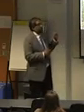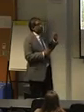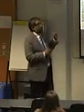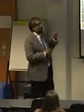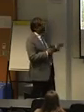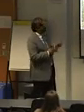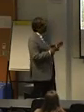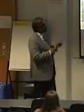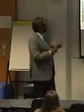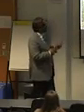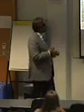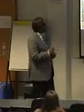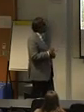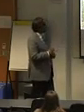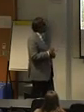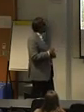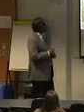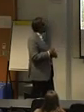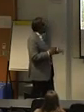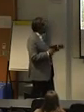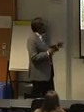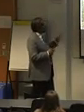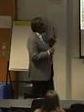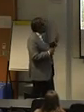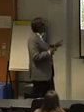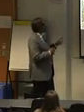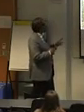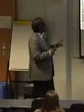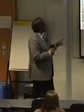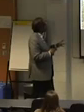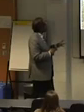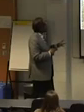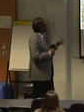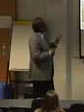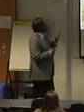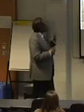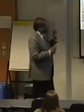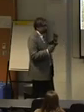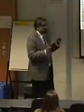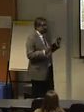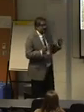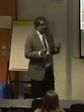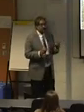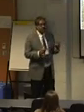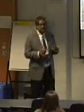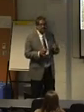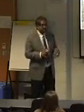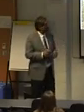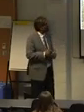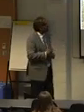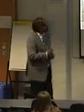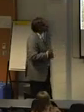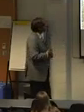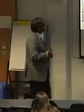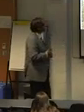is a Europark webinar from a couple of years ago where they had a number of people describe what accessible nature means to